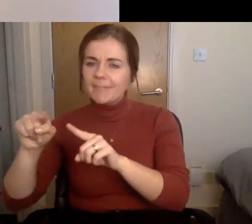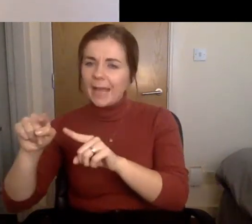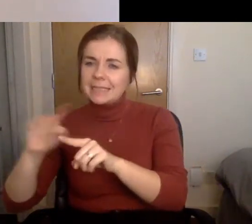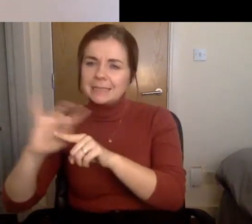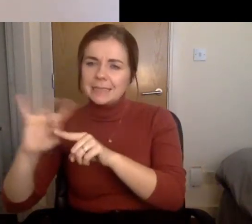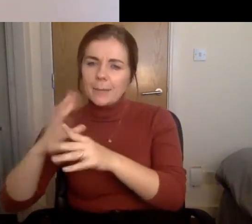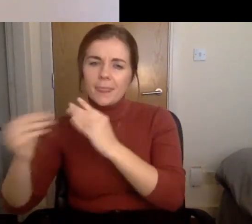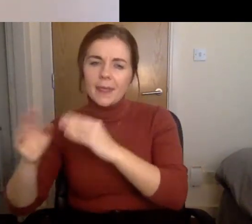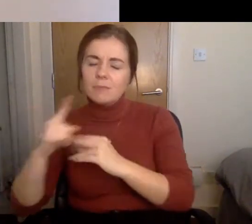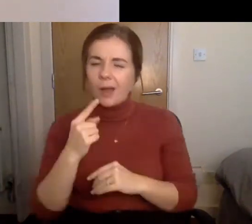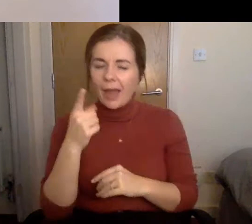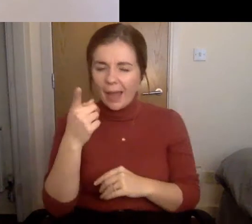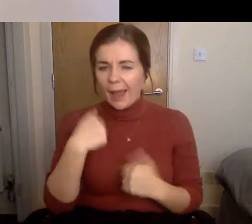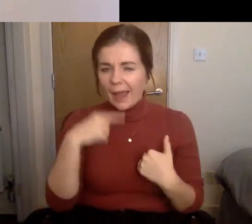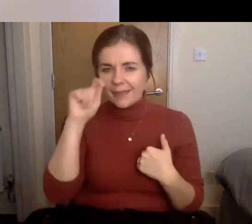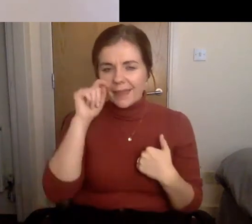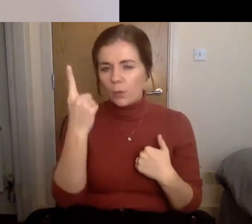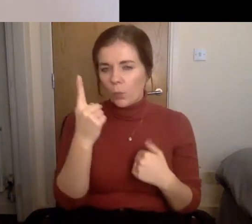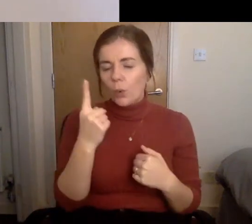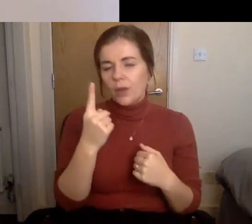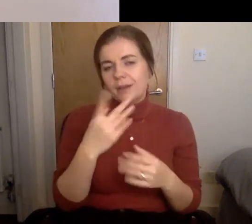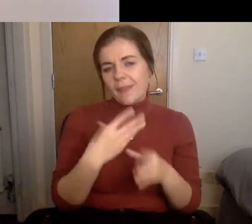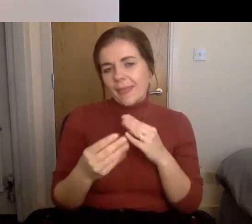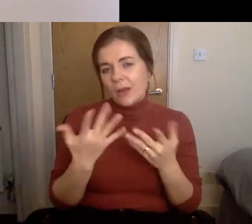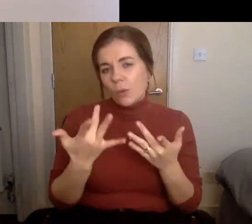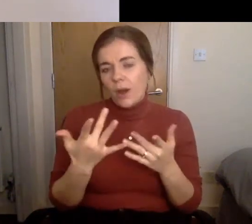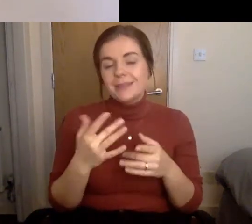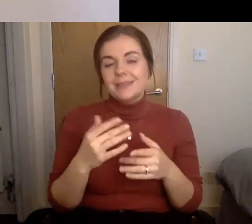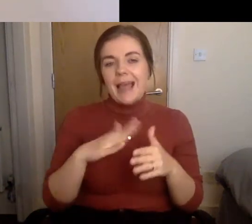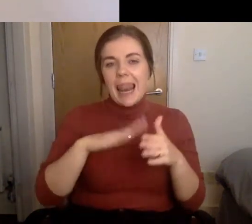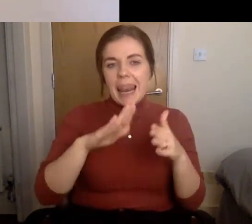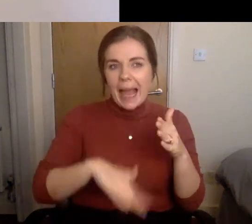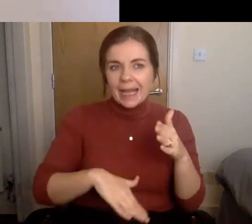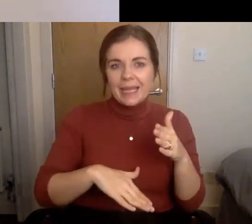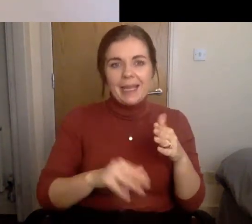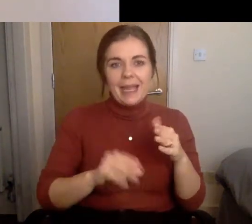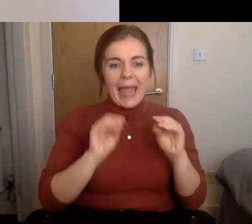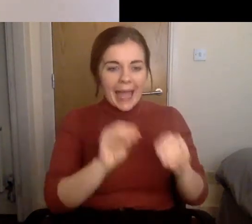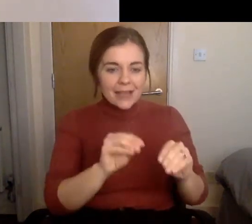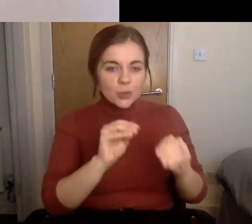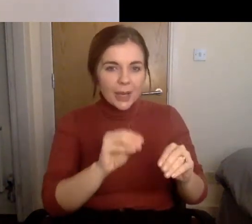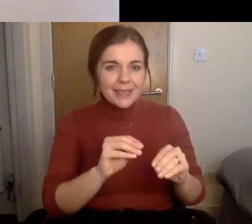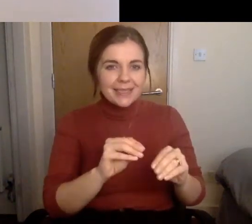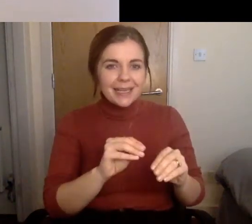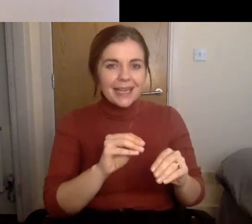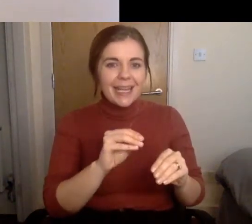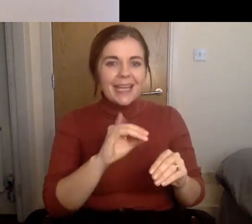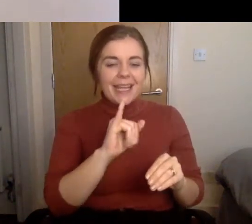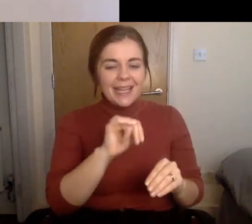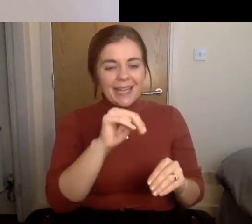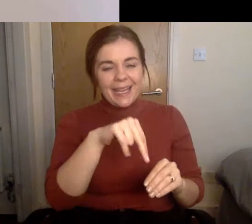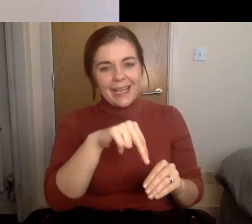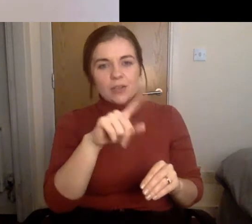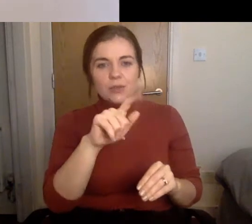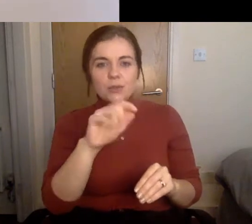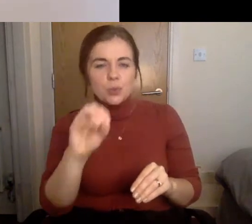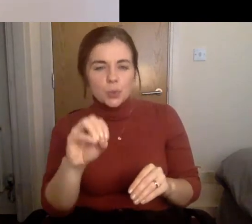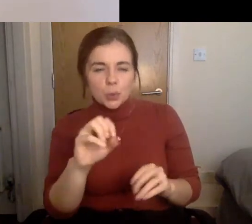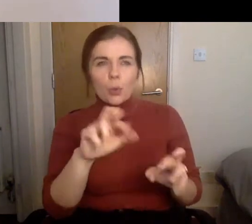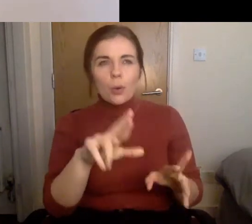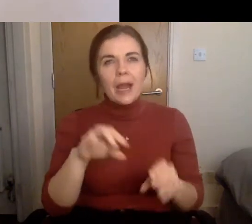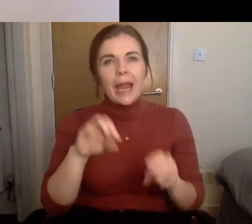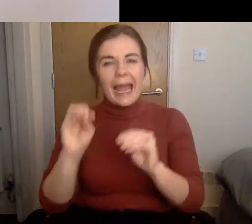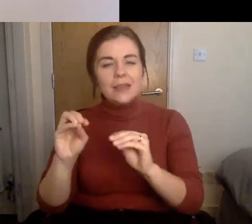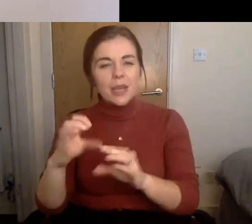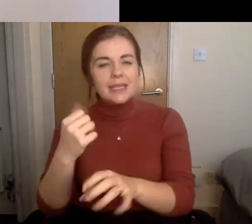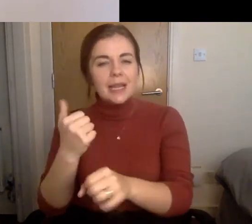lacking, is educating into, or educating about, at least, those kind of